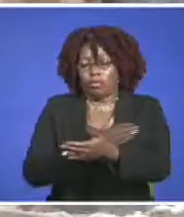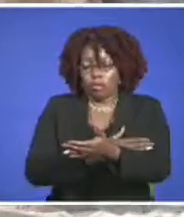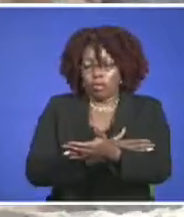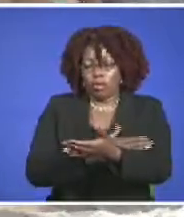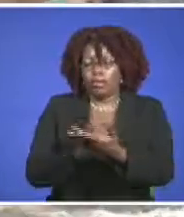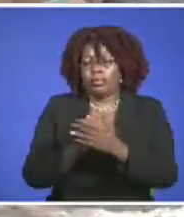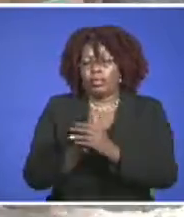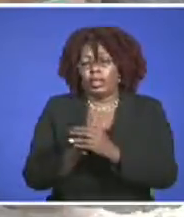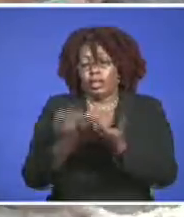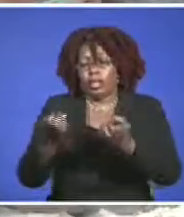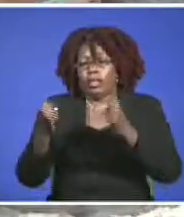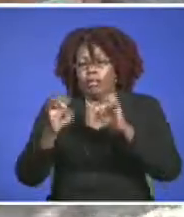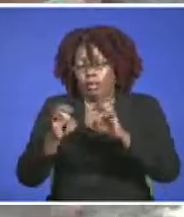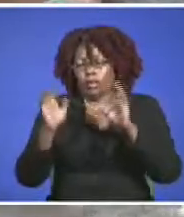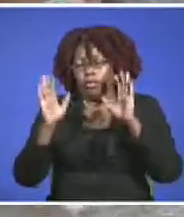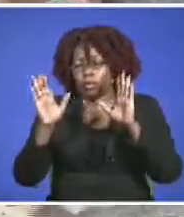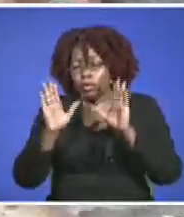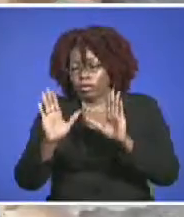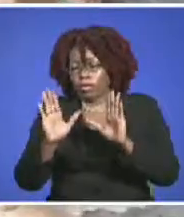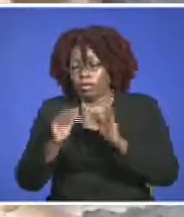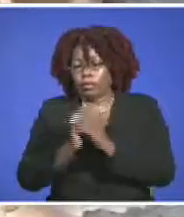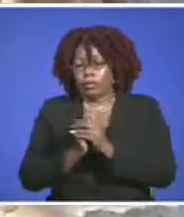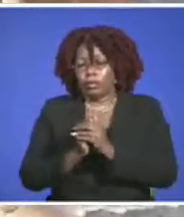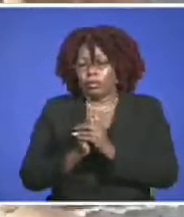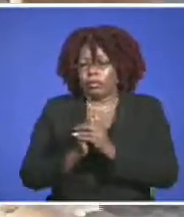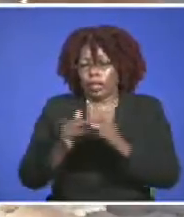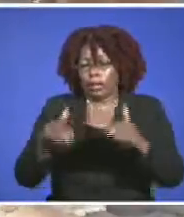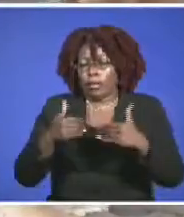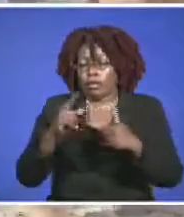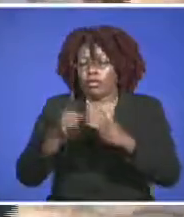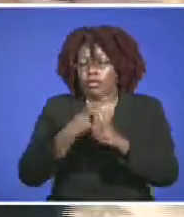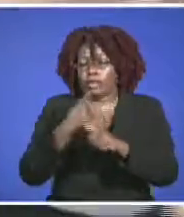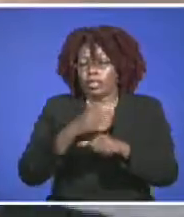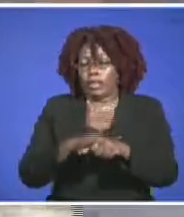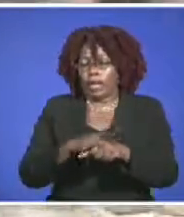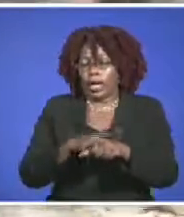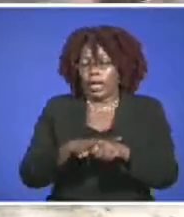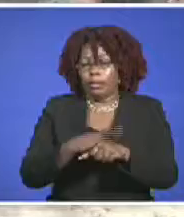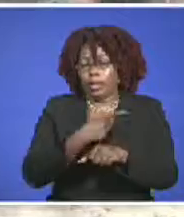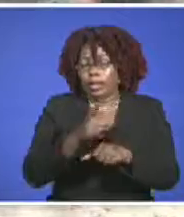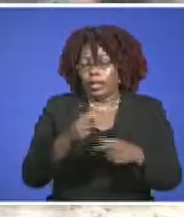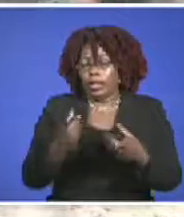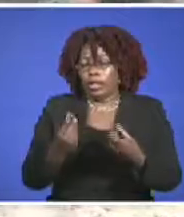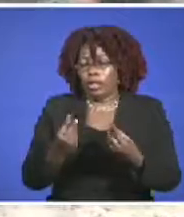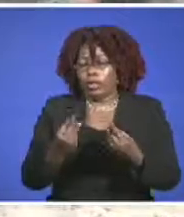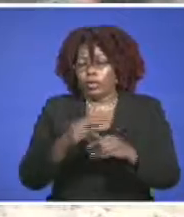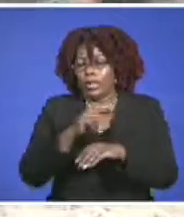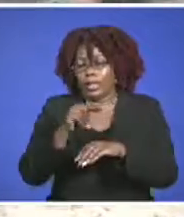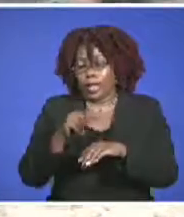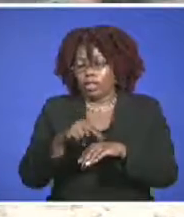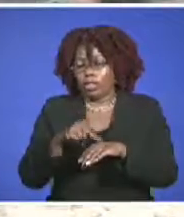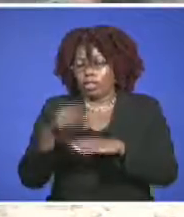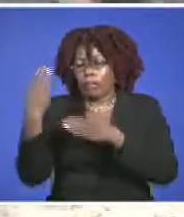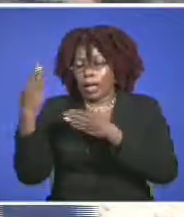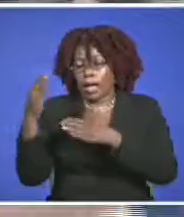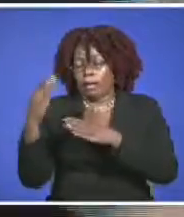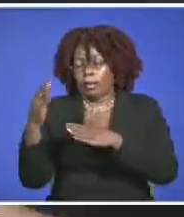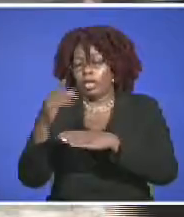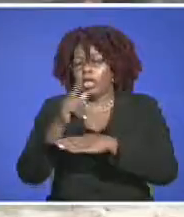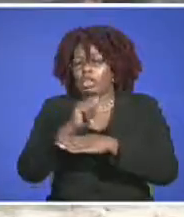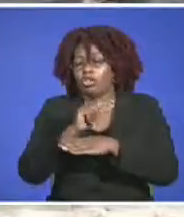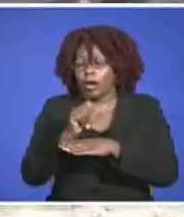of the event was amazing. You know, I'm really impressed. This is the first time that they do the Nationals, Bahamas Triathlon